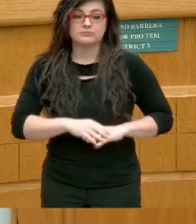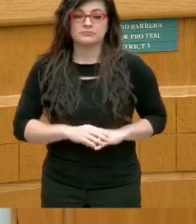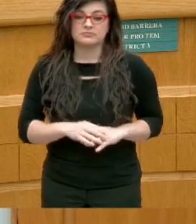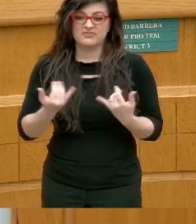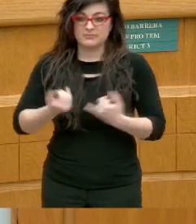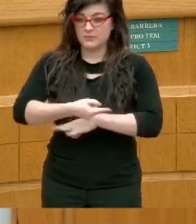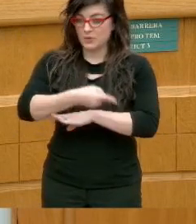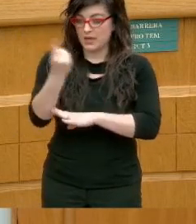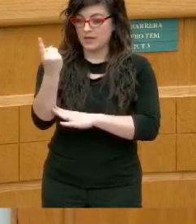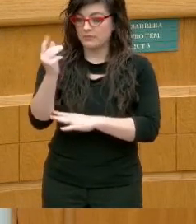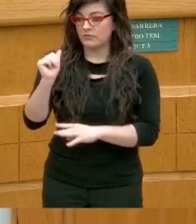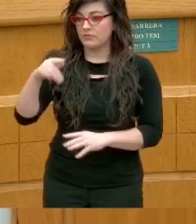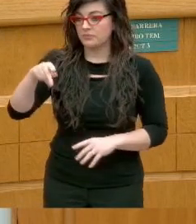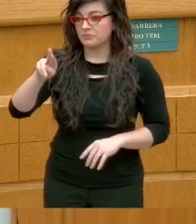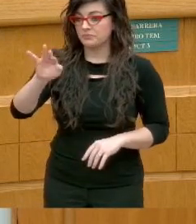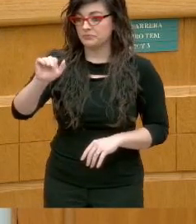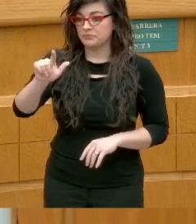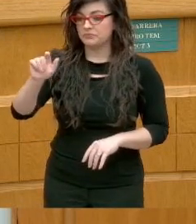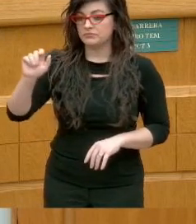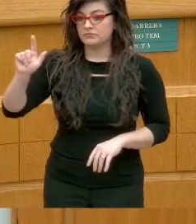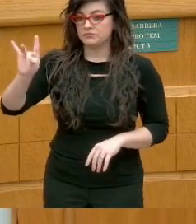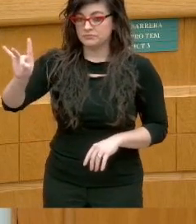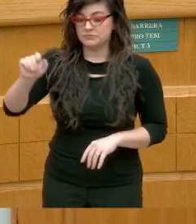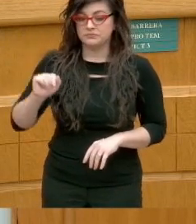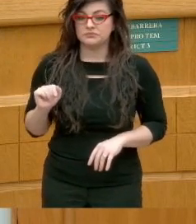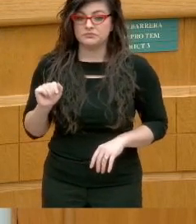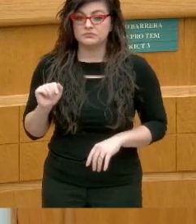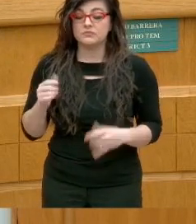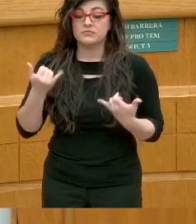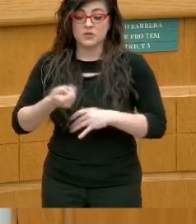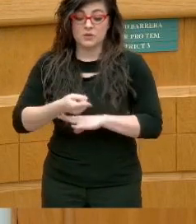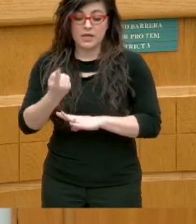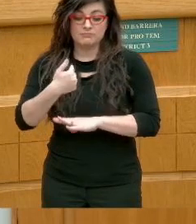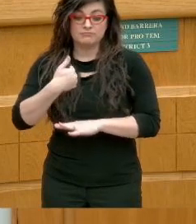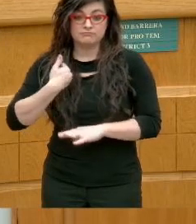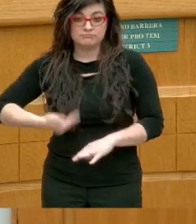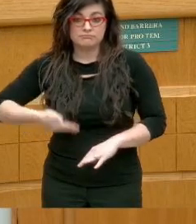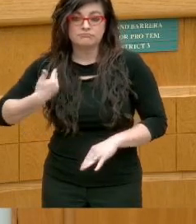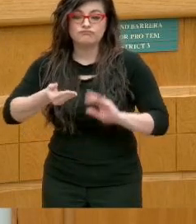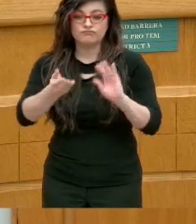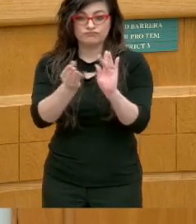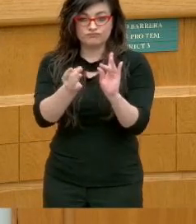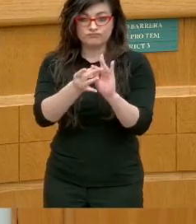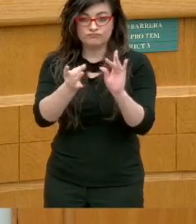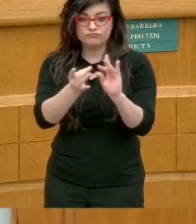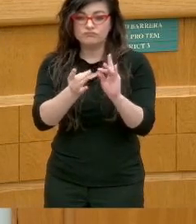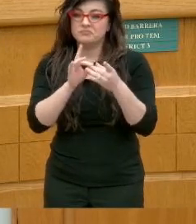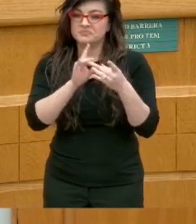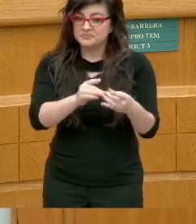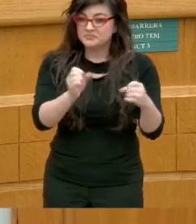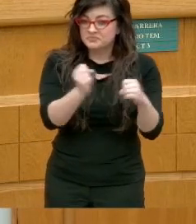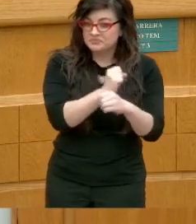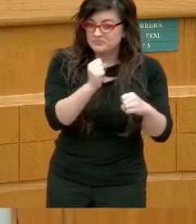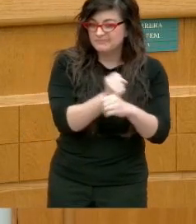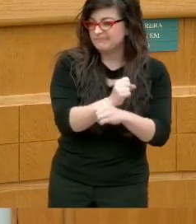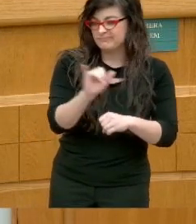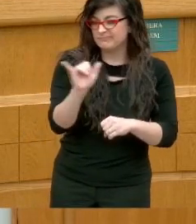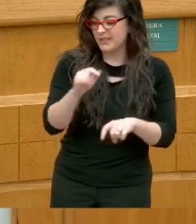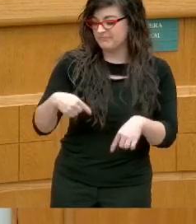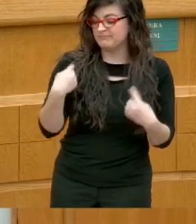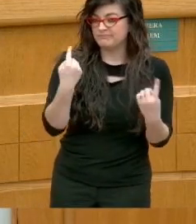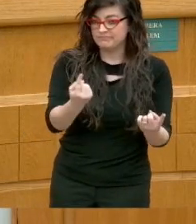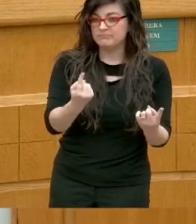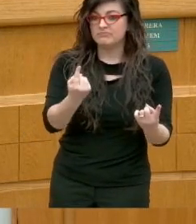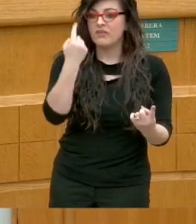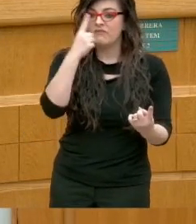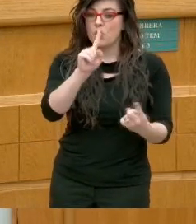is the 28th of April. And so I'll be speaking today. I'm going to be going over our statistics as we normally go over in a